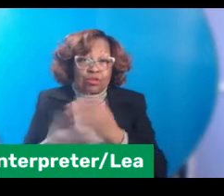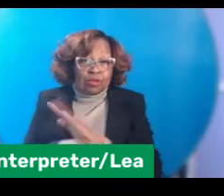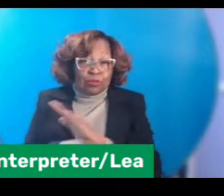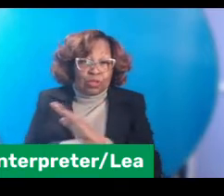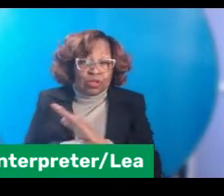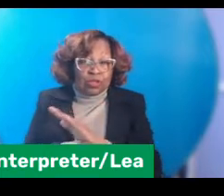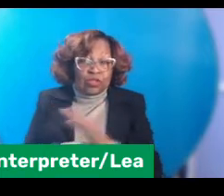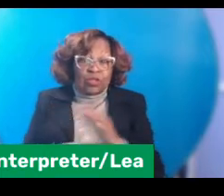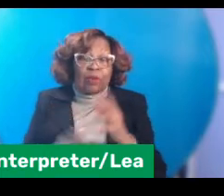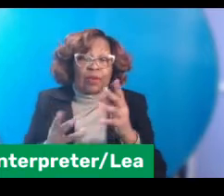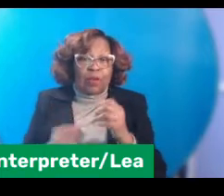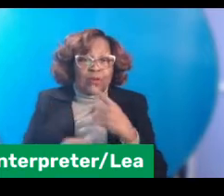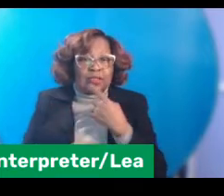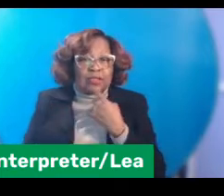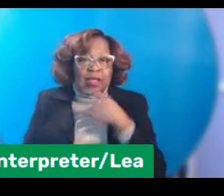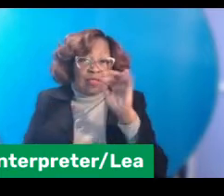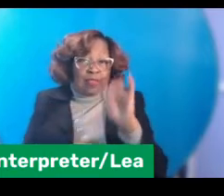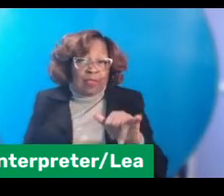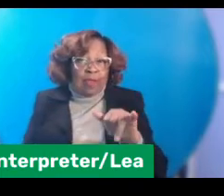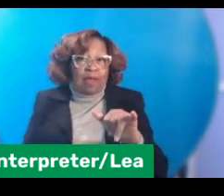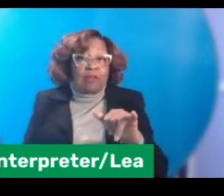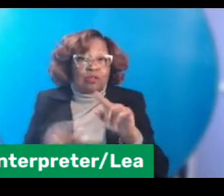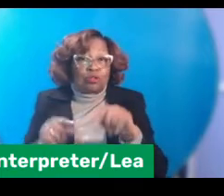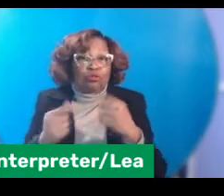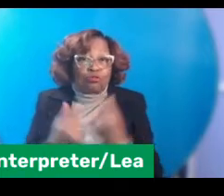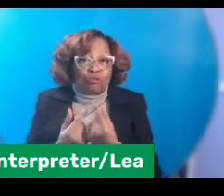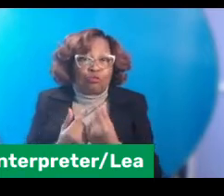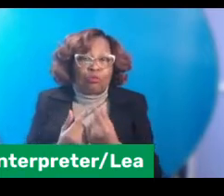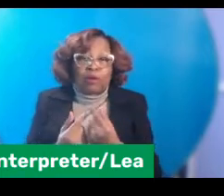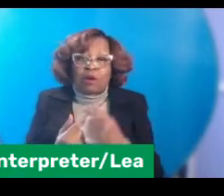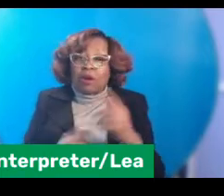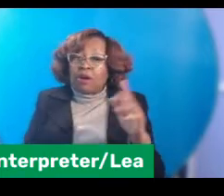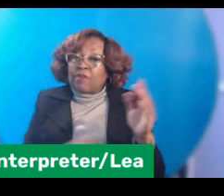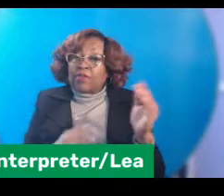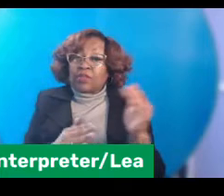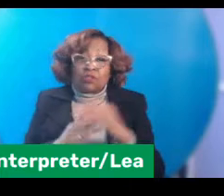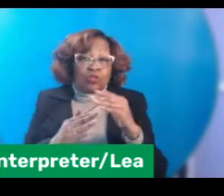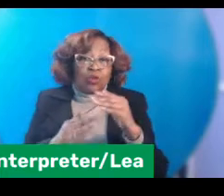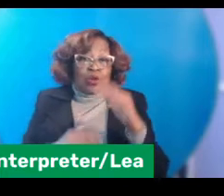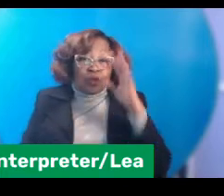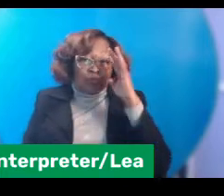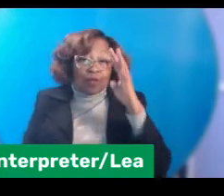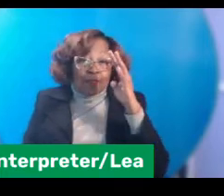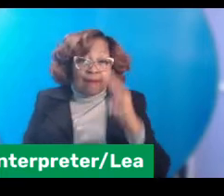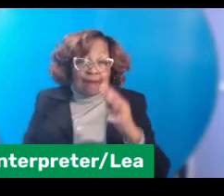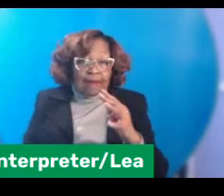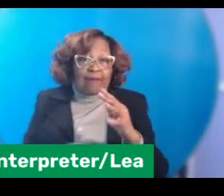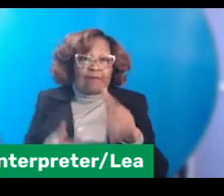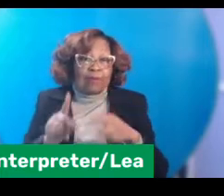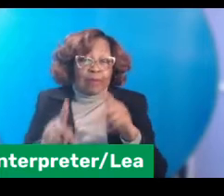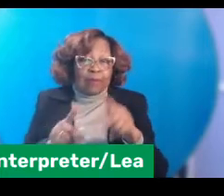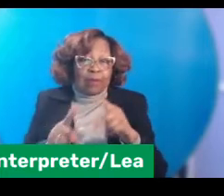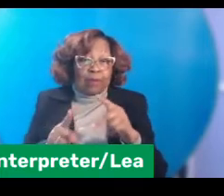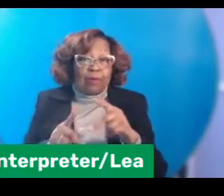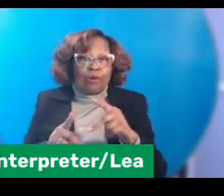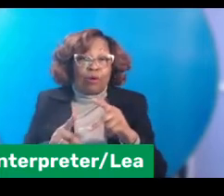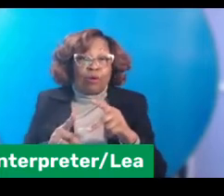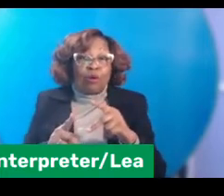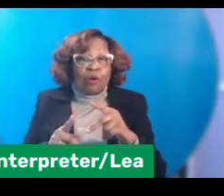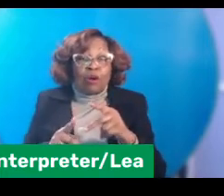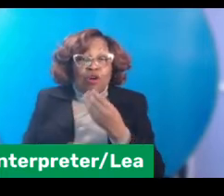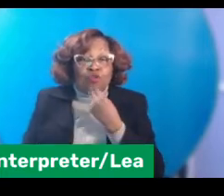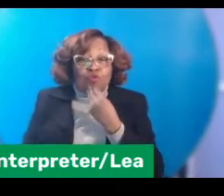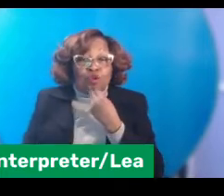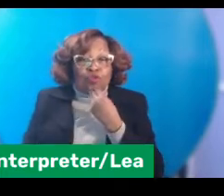just say, this is a group of extraordinarily creative people. Grocery access is a